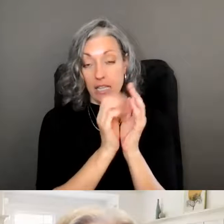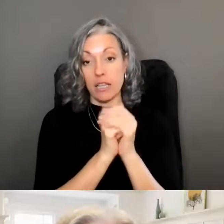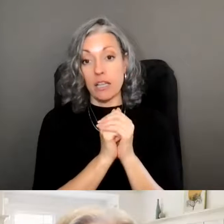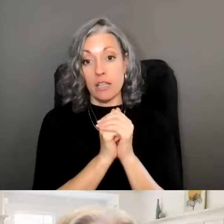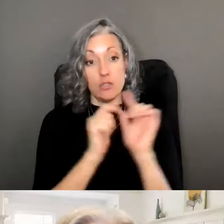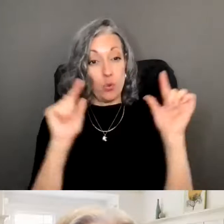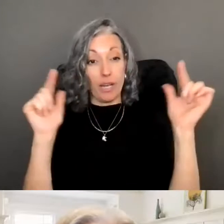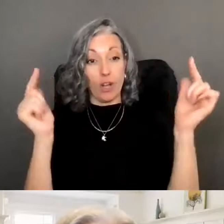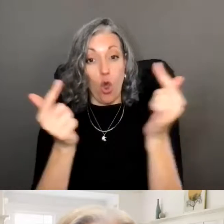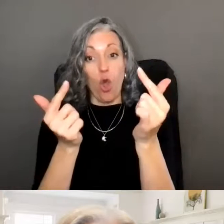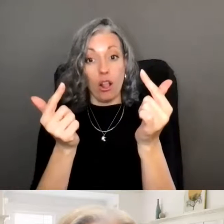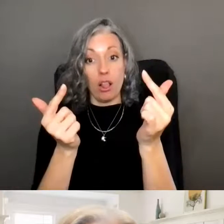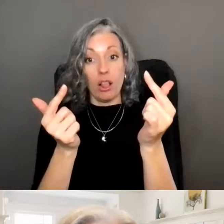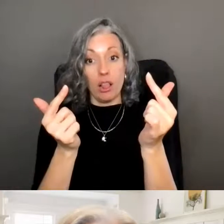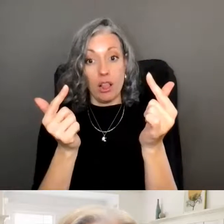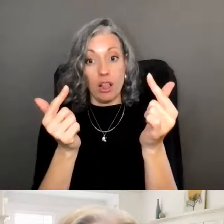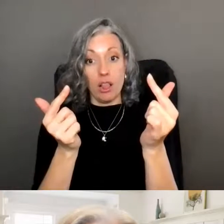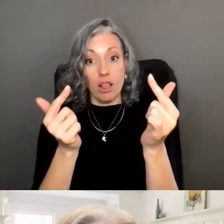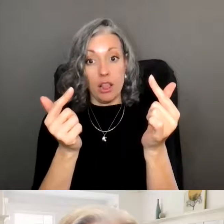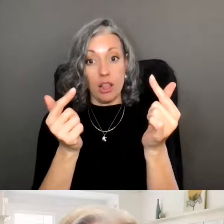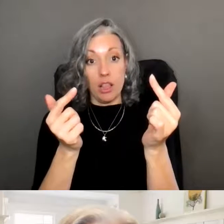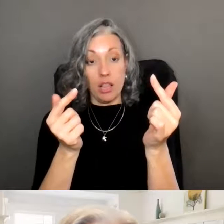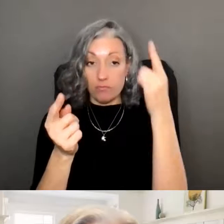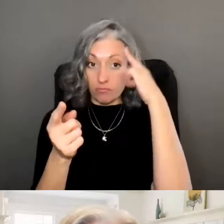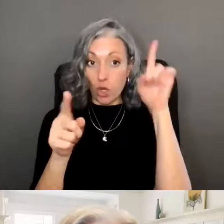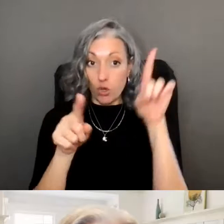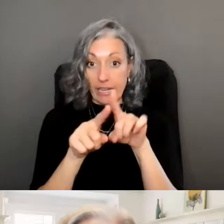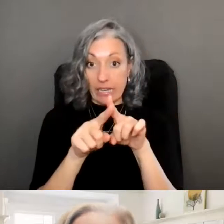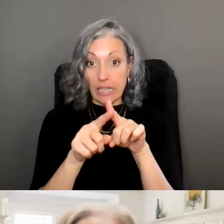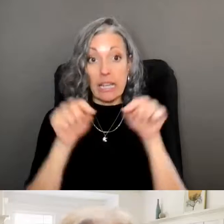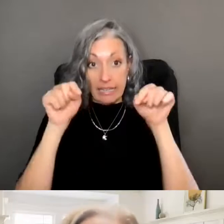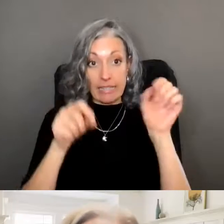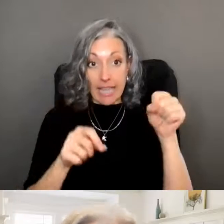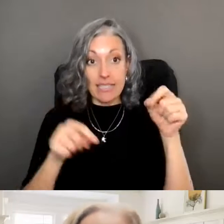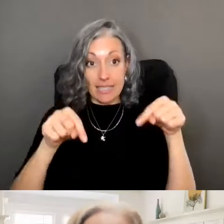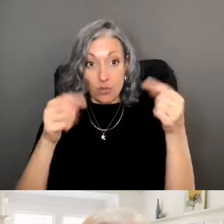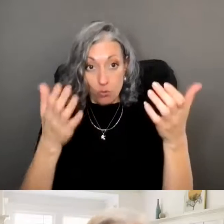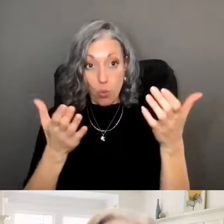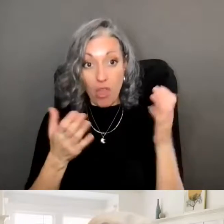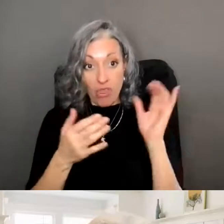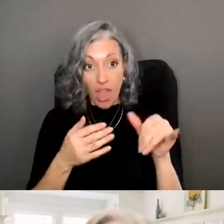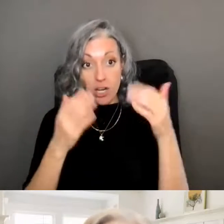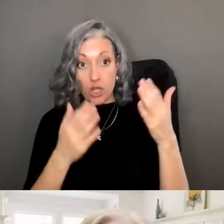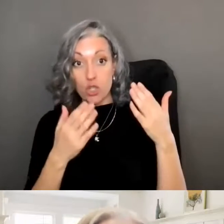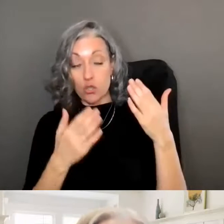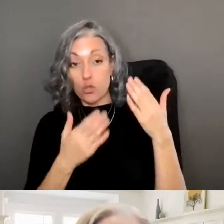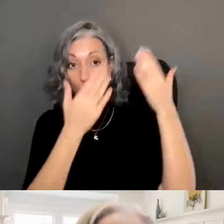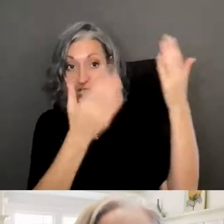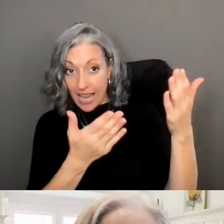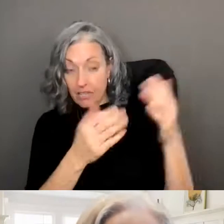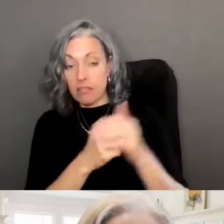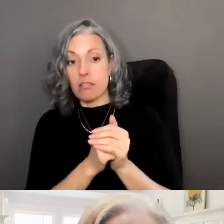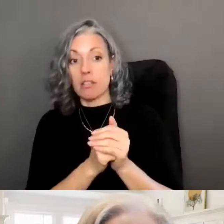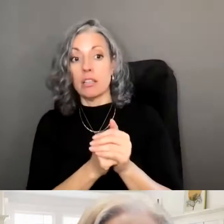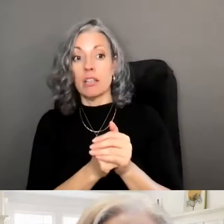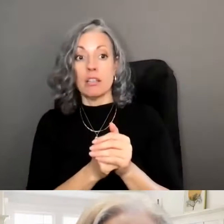either concluding with consensus that, yeah, this is the whole list we want to present to Dr. Galy